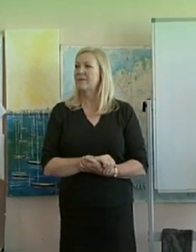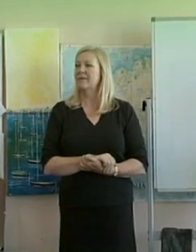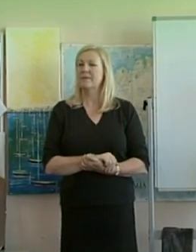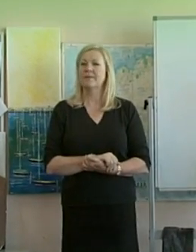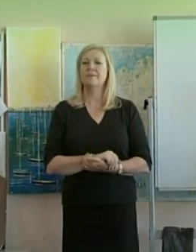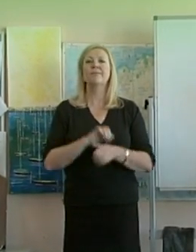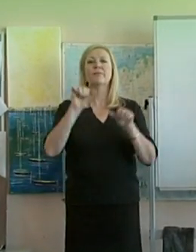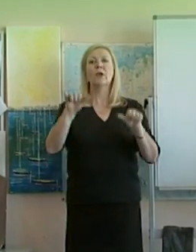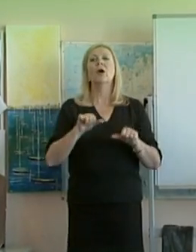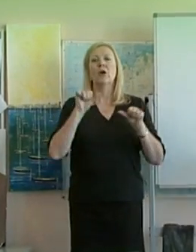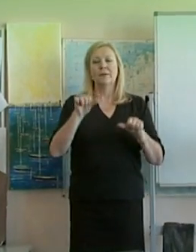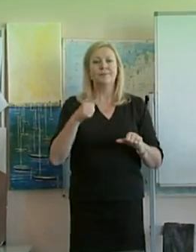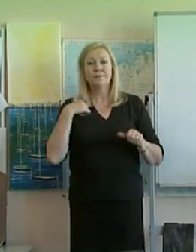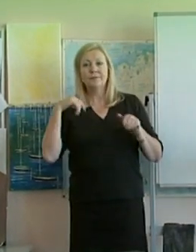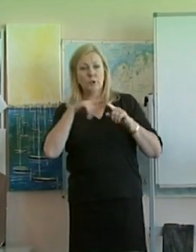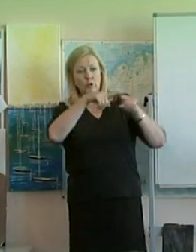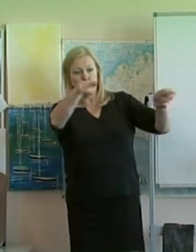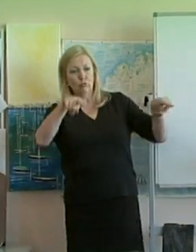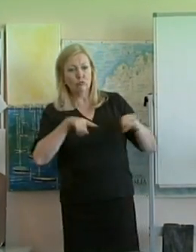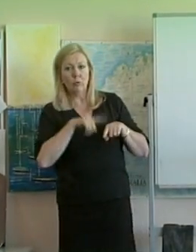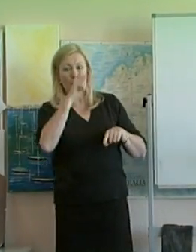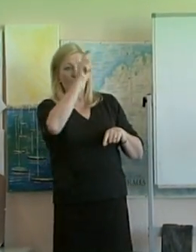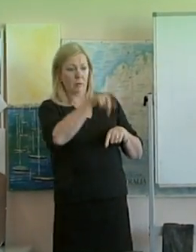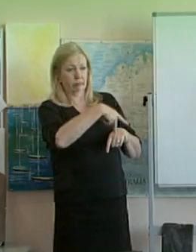Okay, we've entered a room, we've got a casualty down.